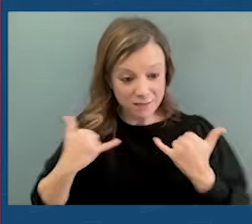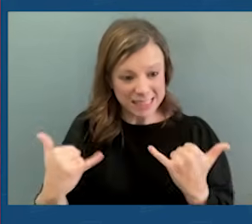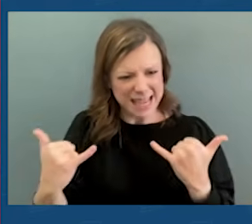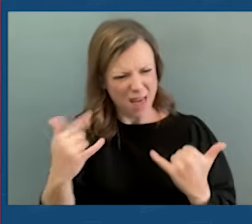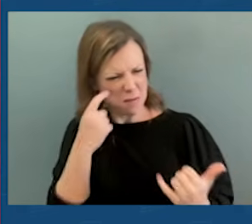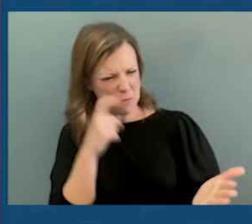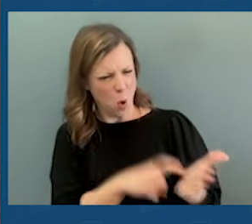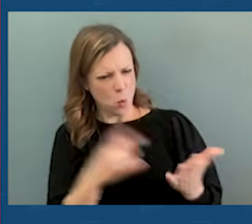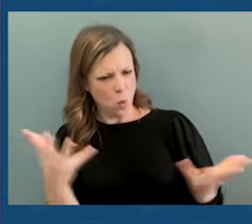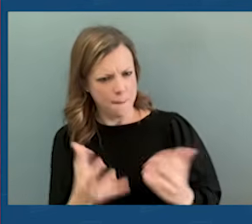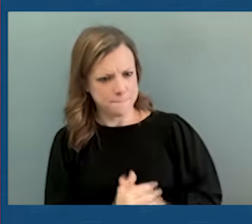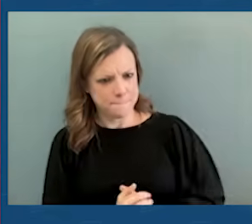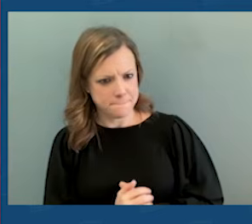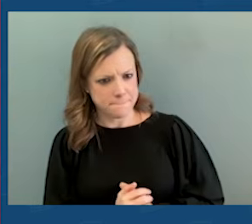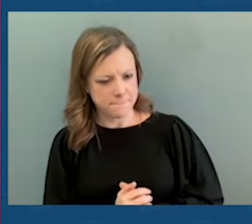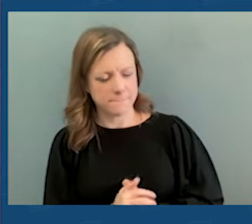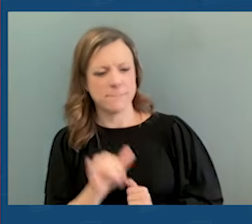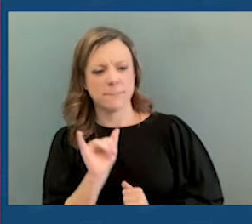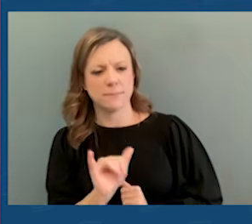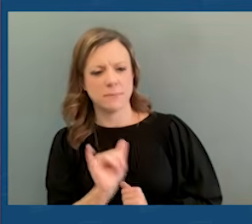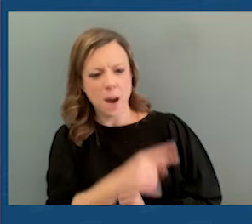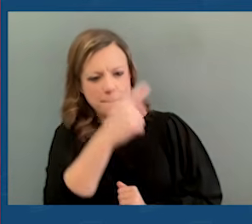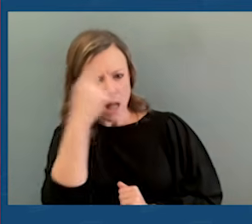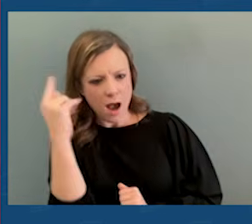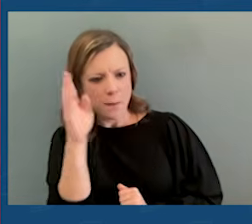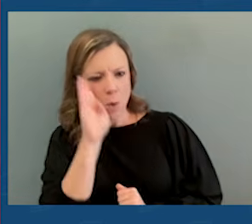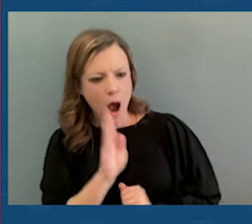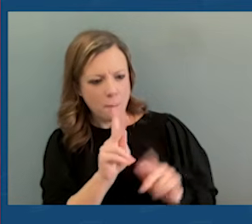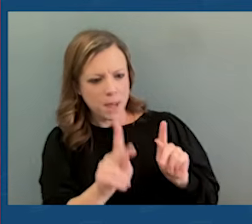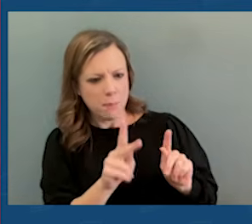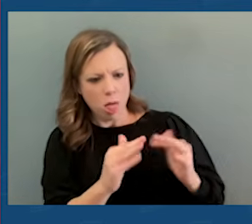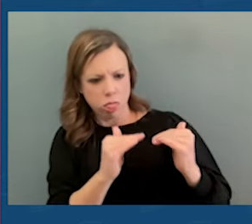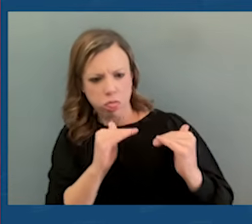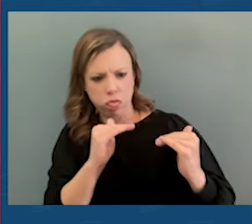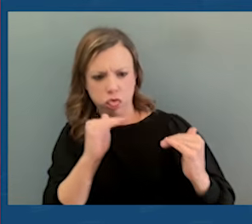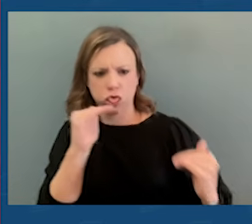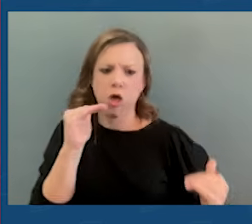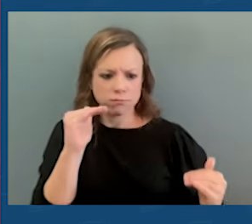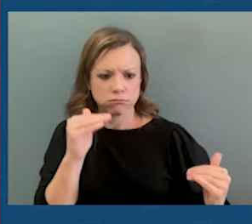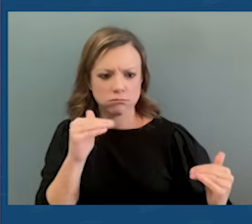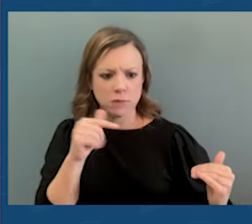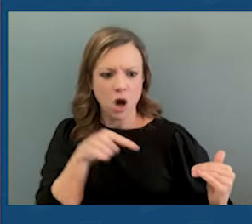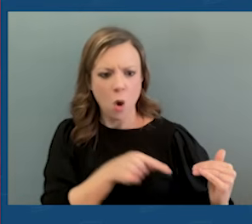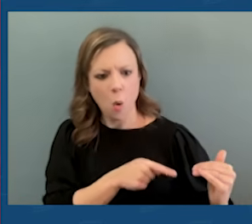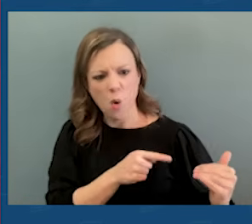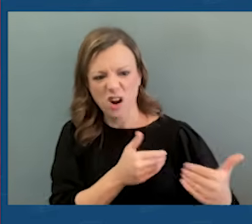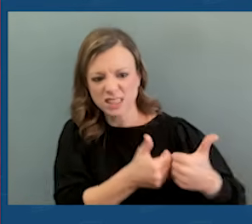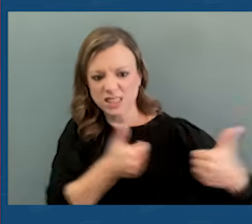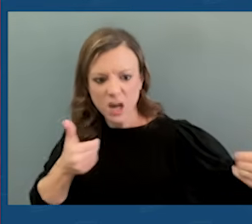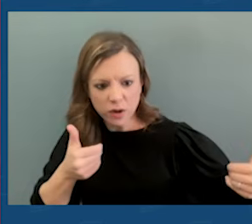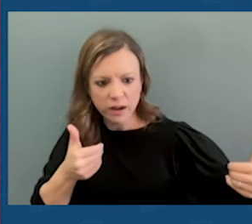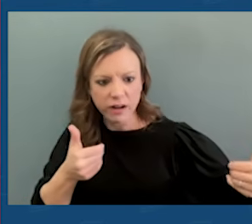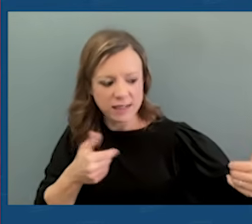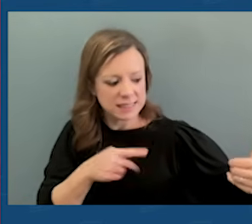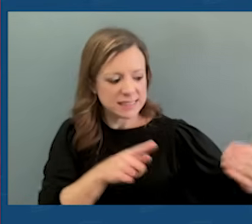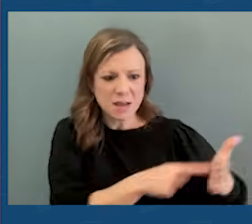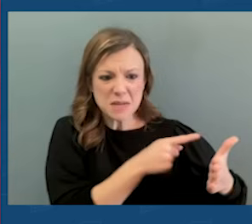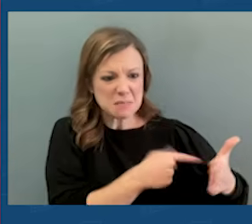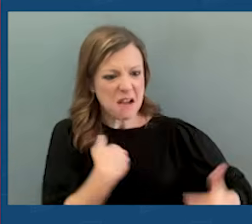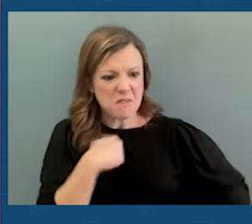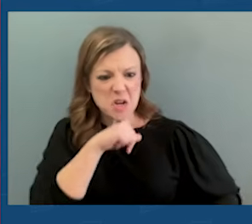Black and brown Americans in segregated cities, sometimes choked with dirty air.